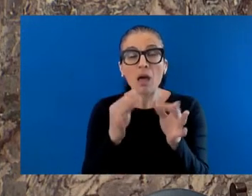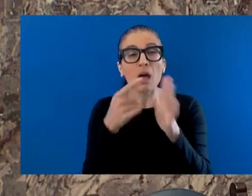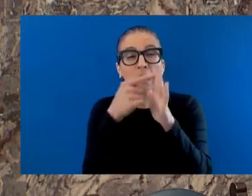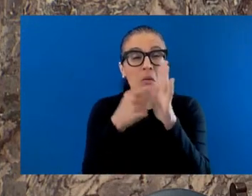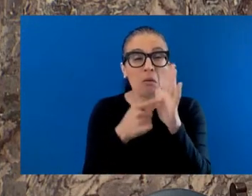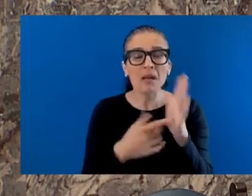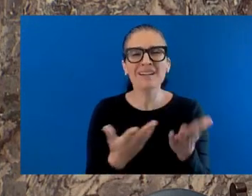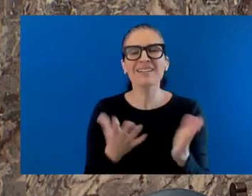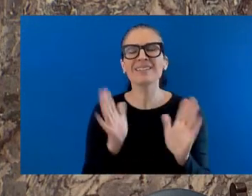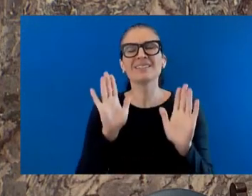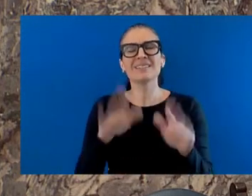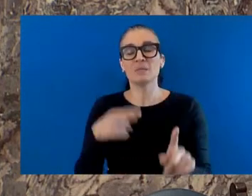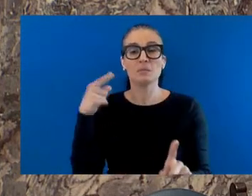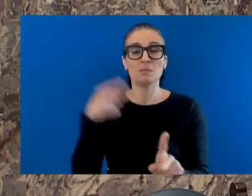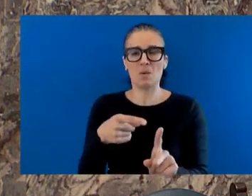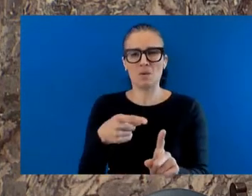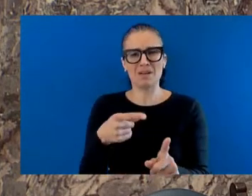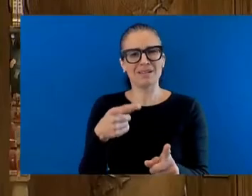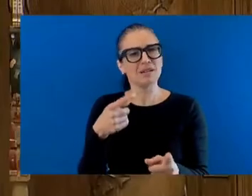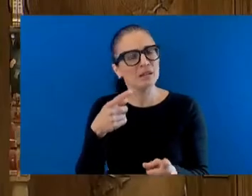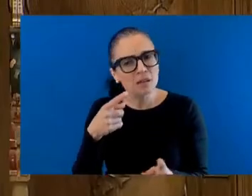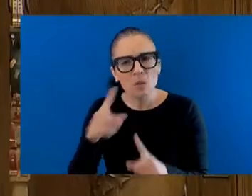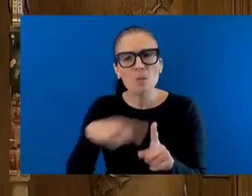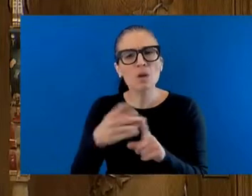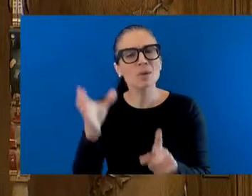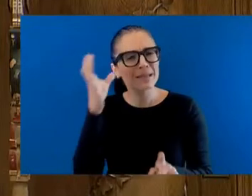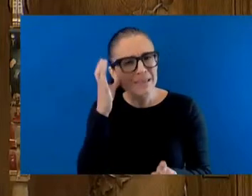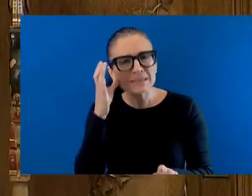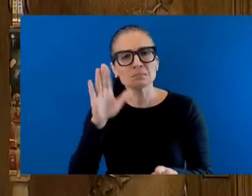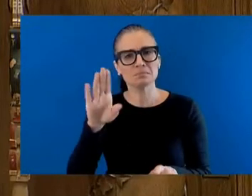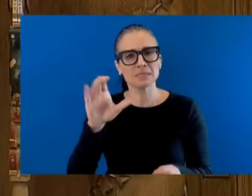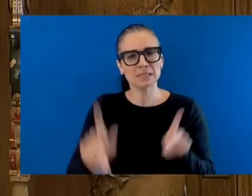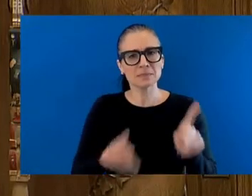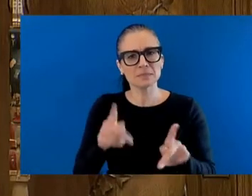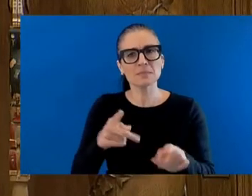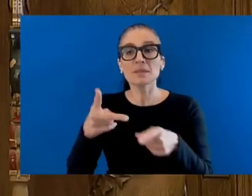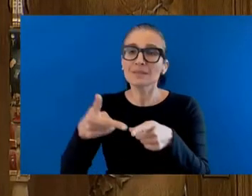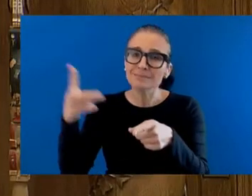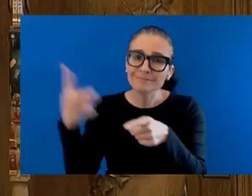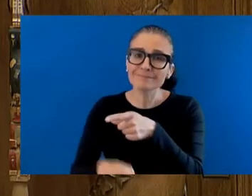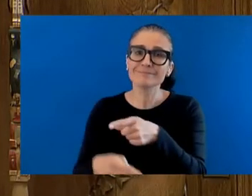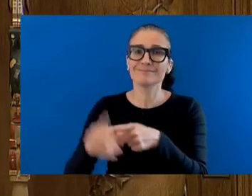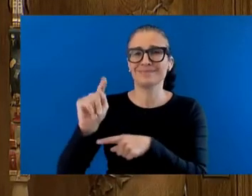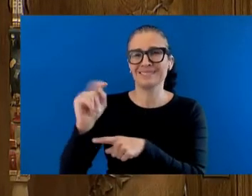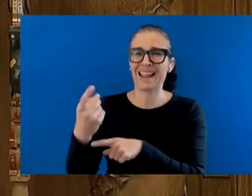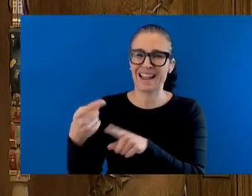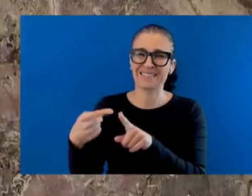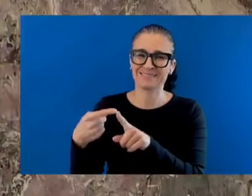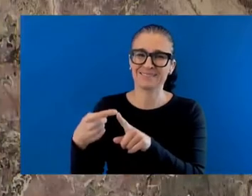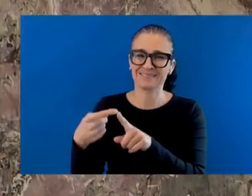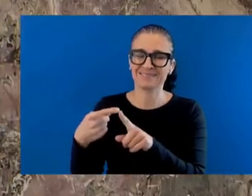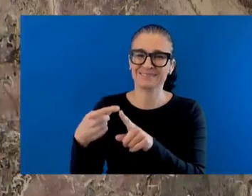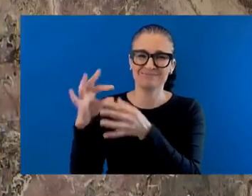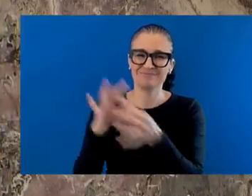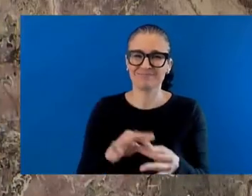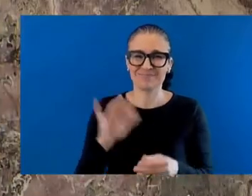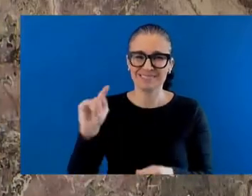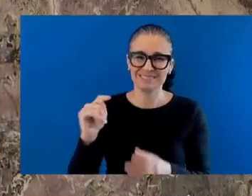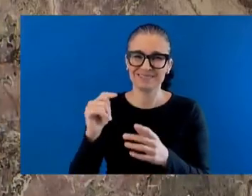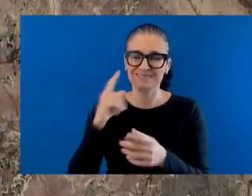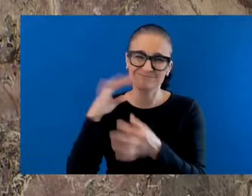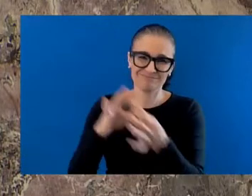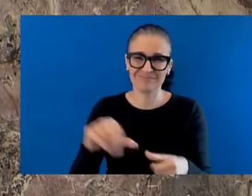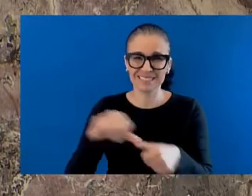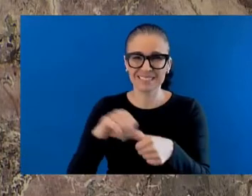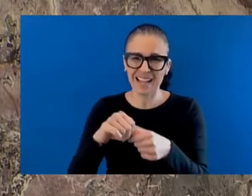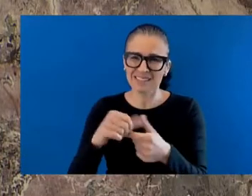gas tax when it comes to gasoline? Minister of Environment. Thank you very much, Mr. Speaker. We